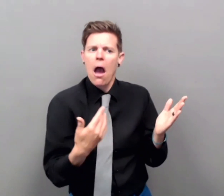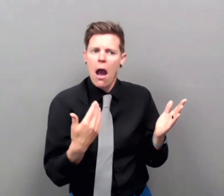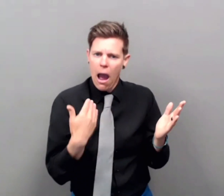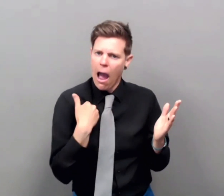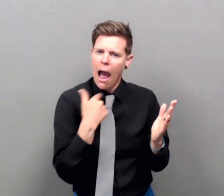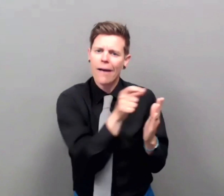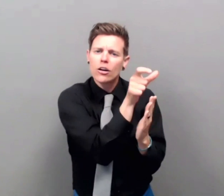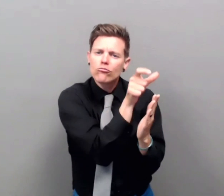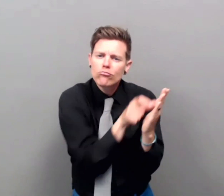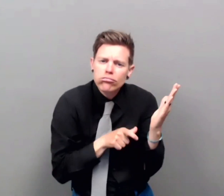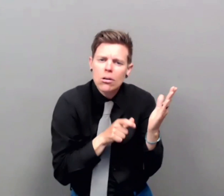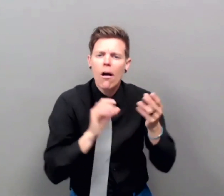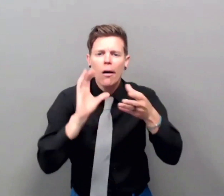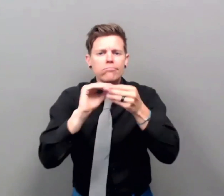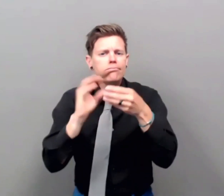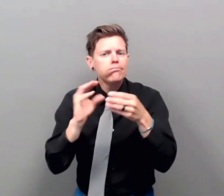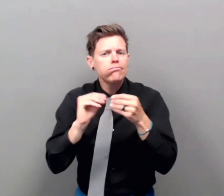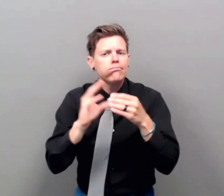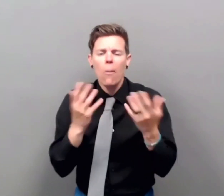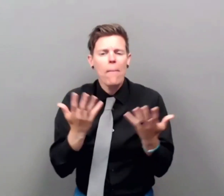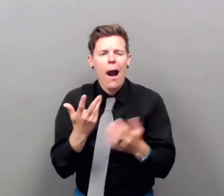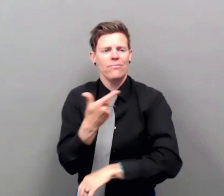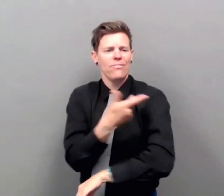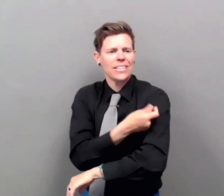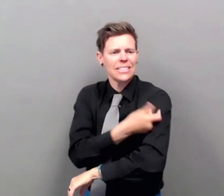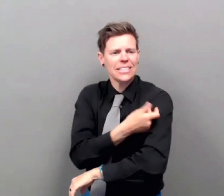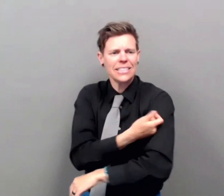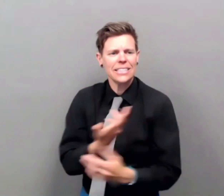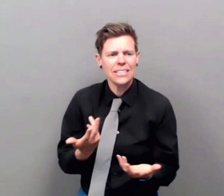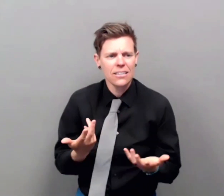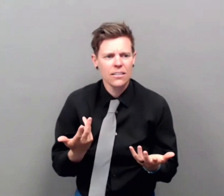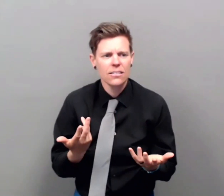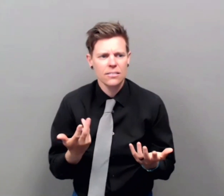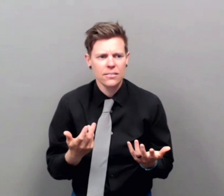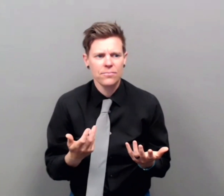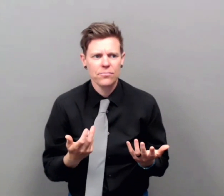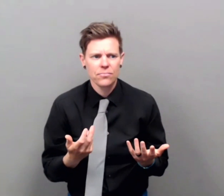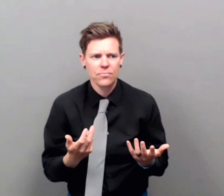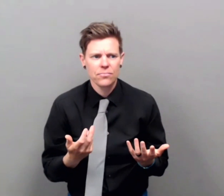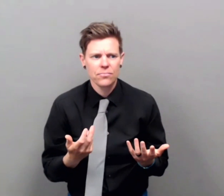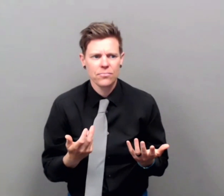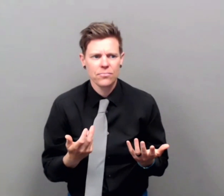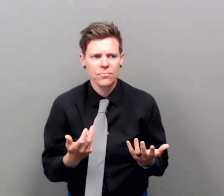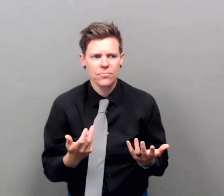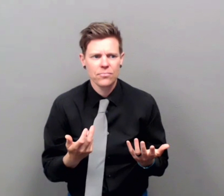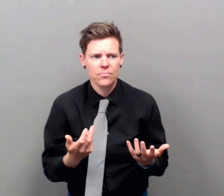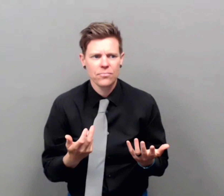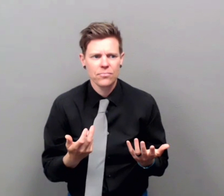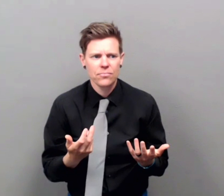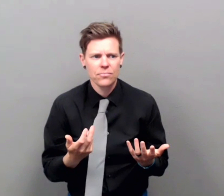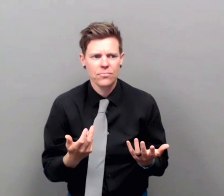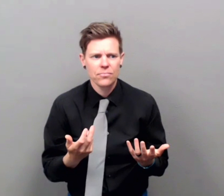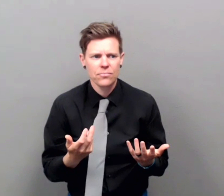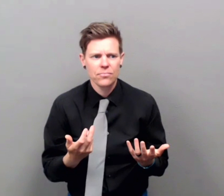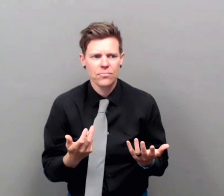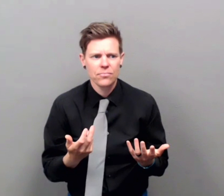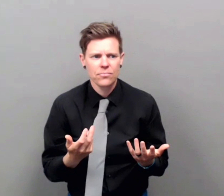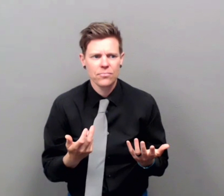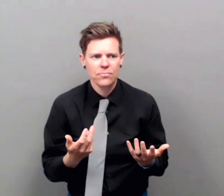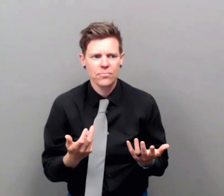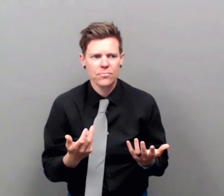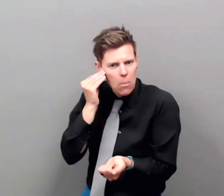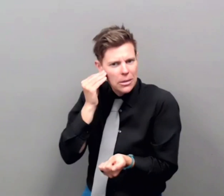a facility in Albuquerque. And Alex, I'm sorry, really quick second question. Dr. Ross, the Centers for Disease Control